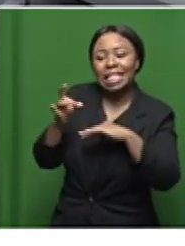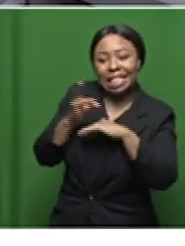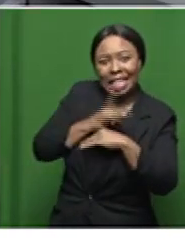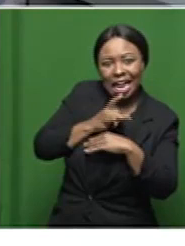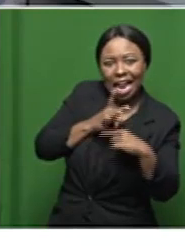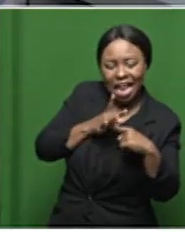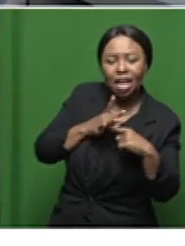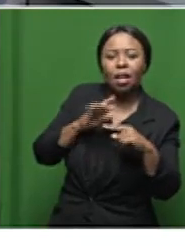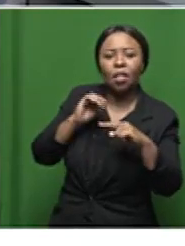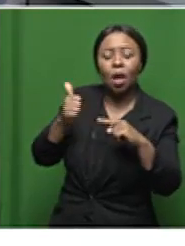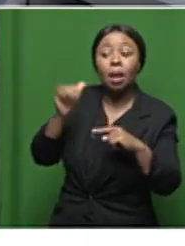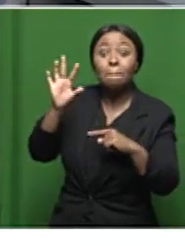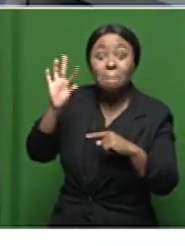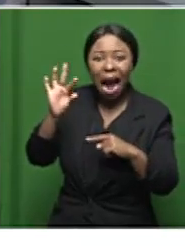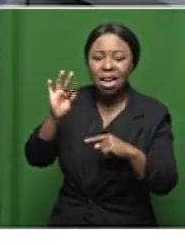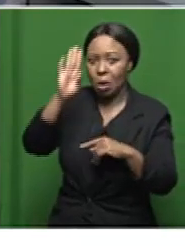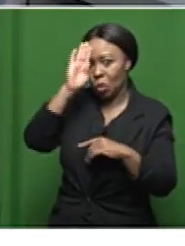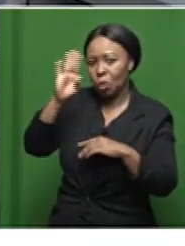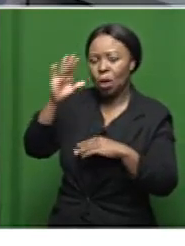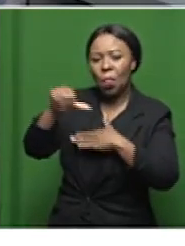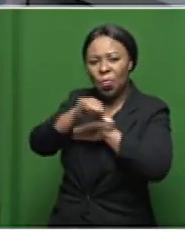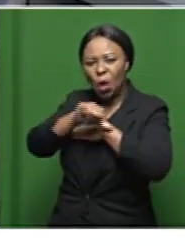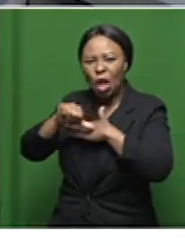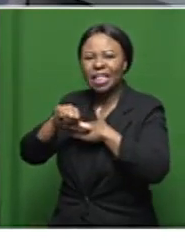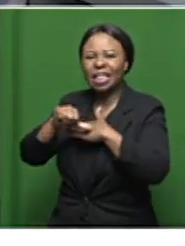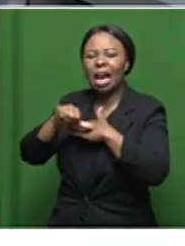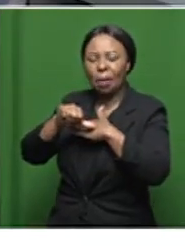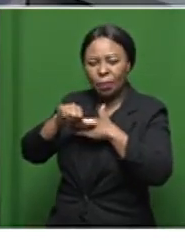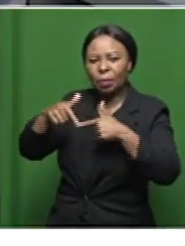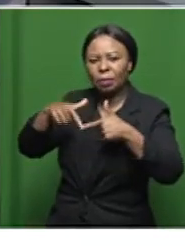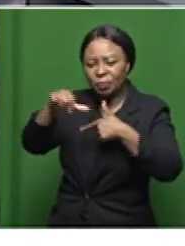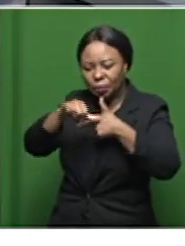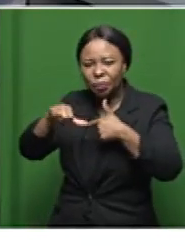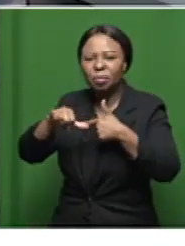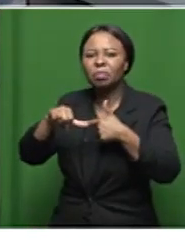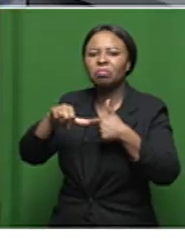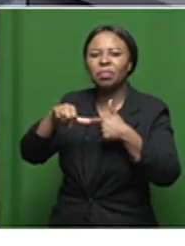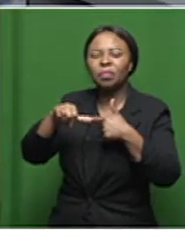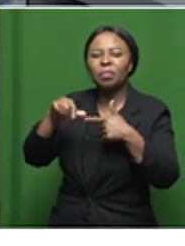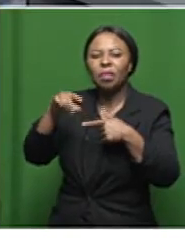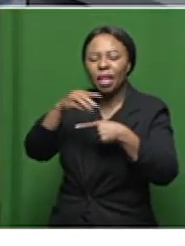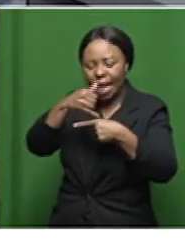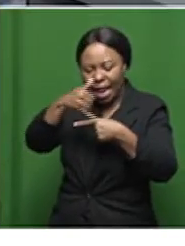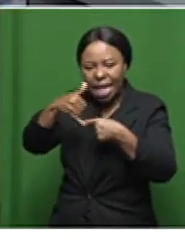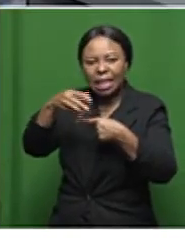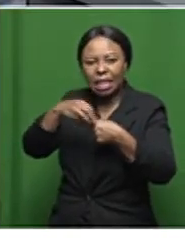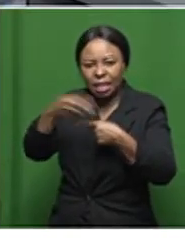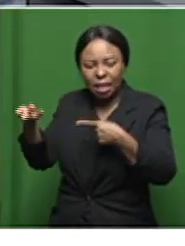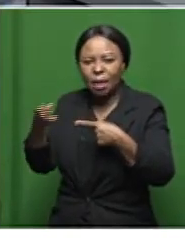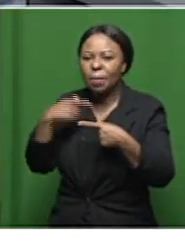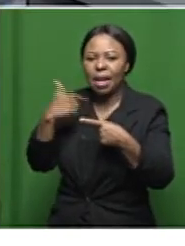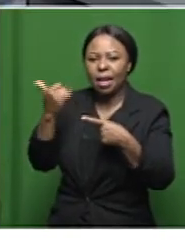Monday, literally, I was in theater. They did, a laser incision, and I was out. I mean, I didn't even